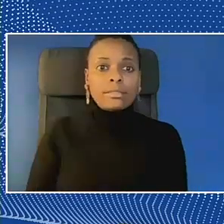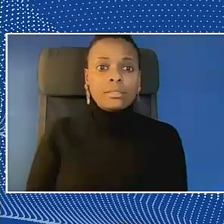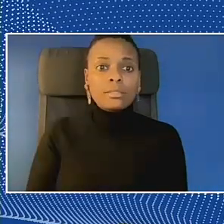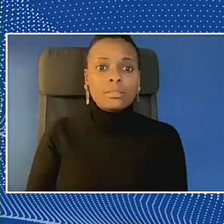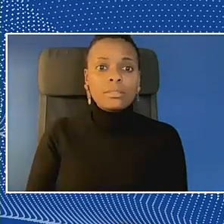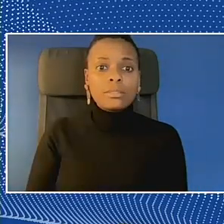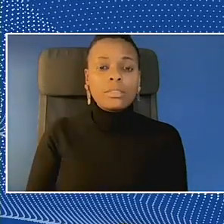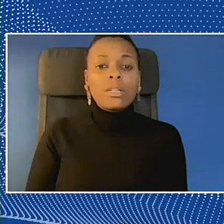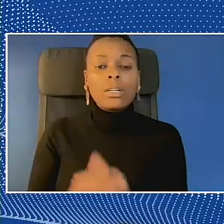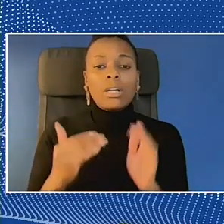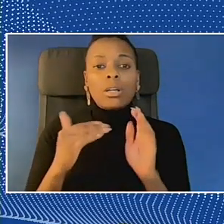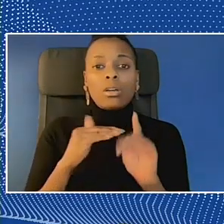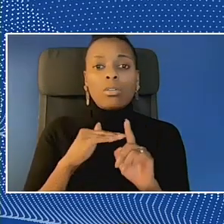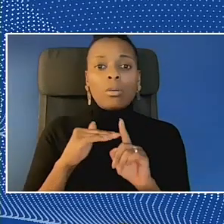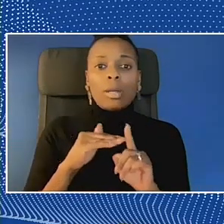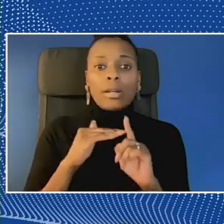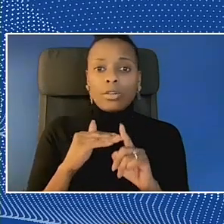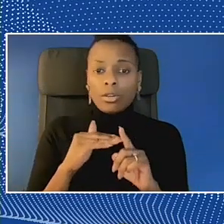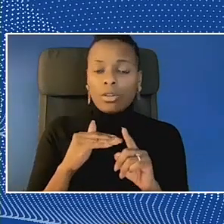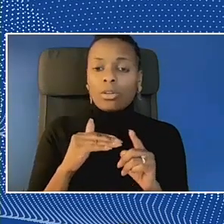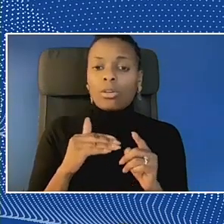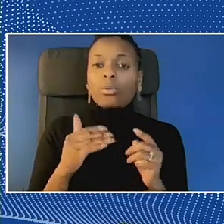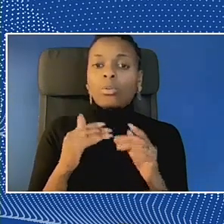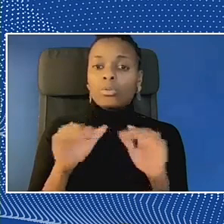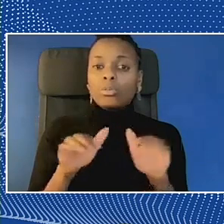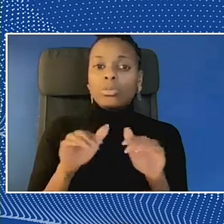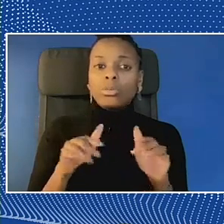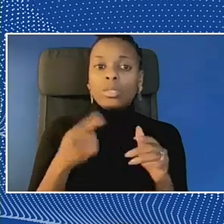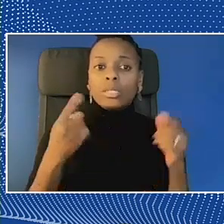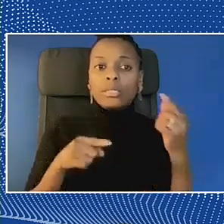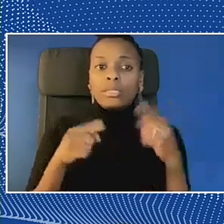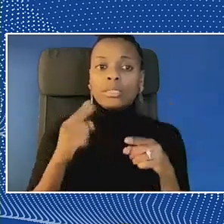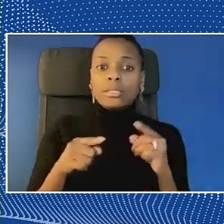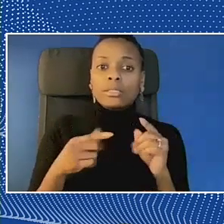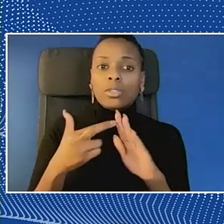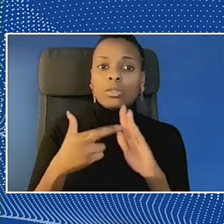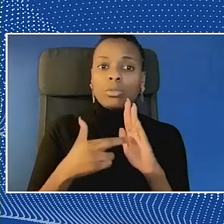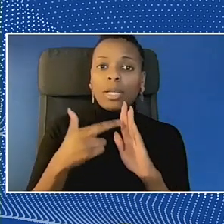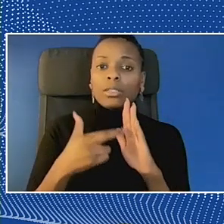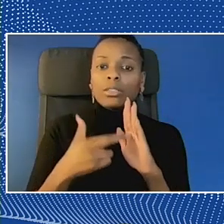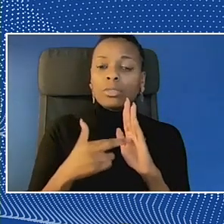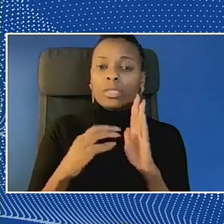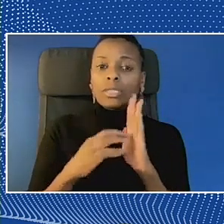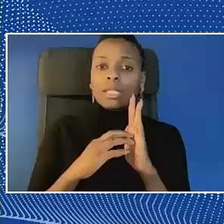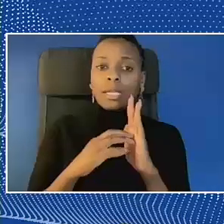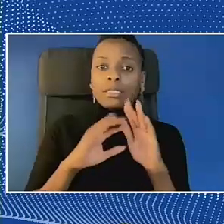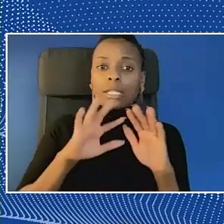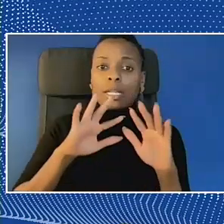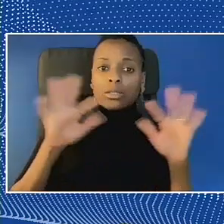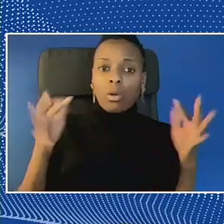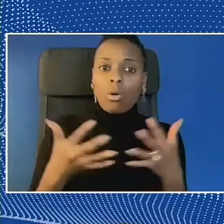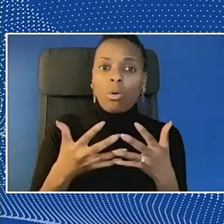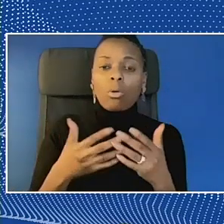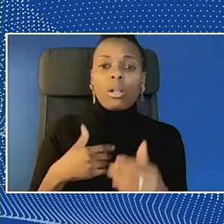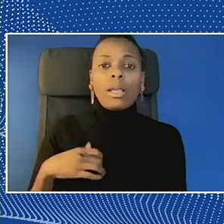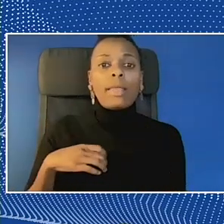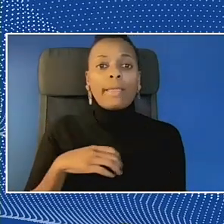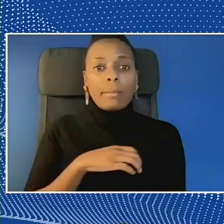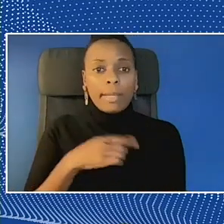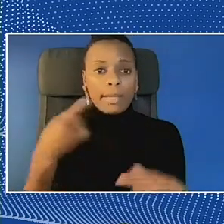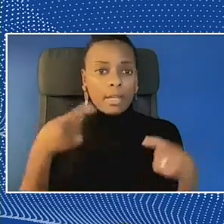that we're going to take the consensus on the regulatory text as a whole, and that consensus of the committee is in